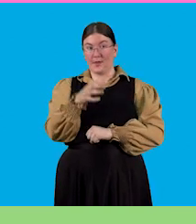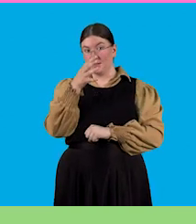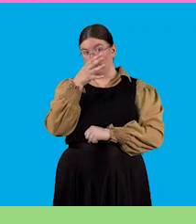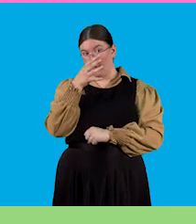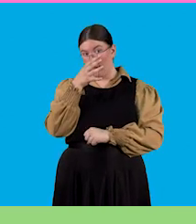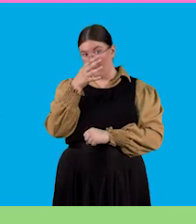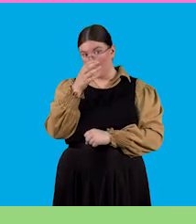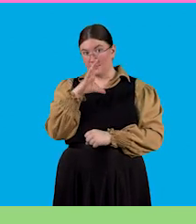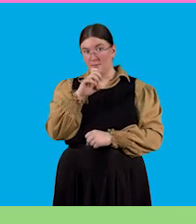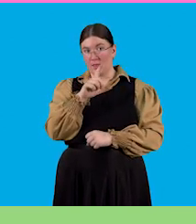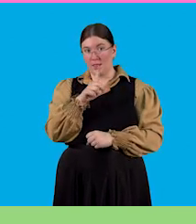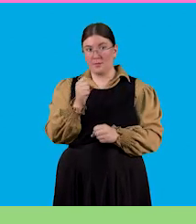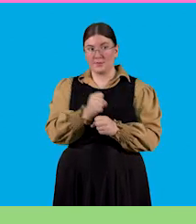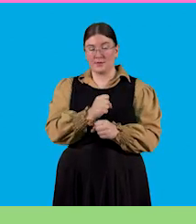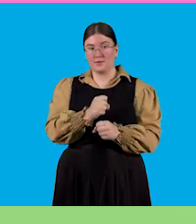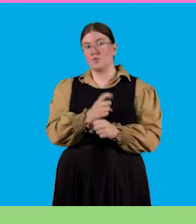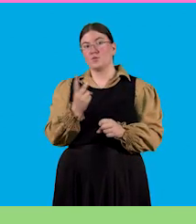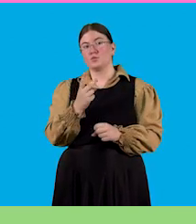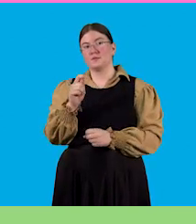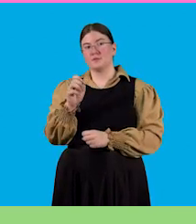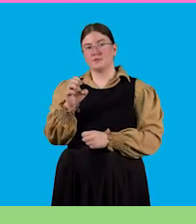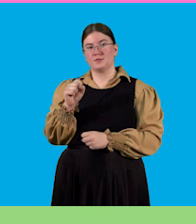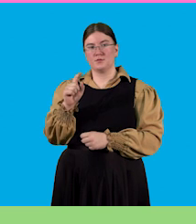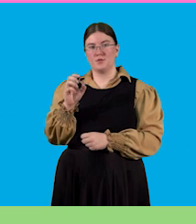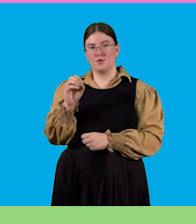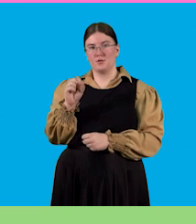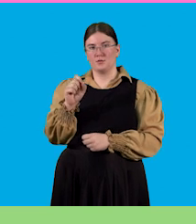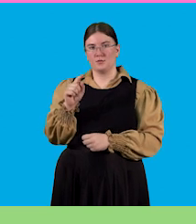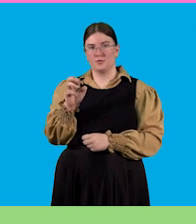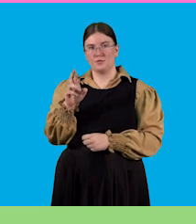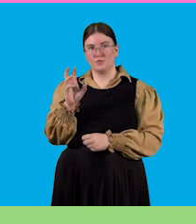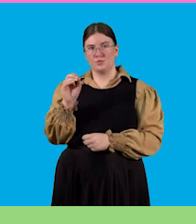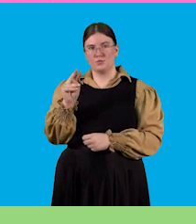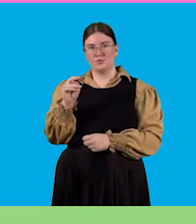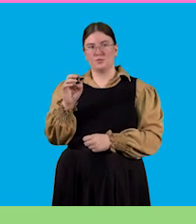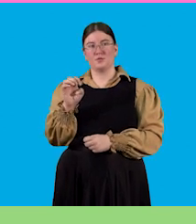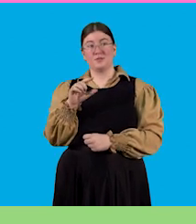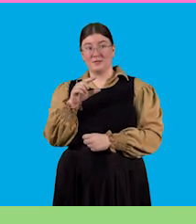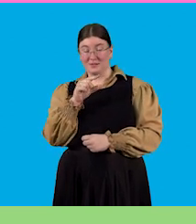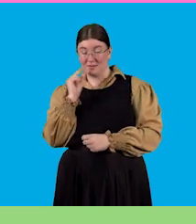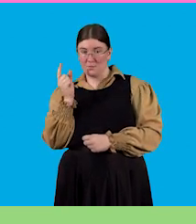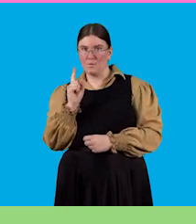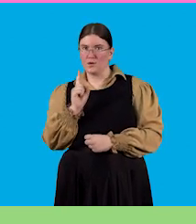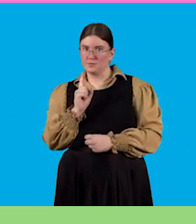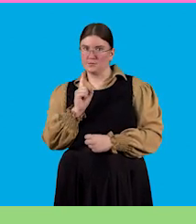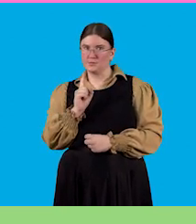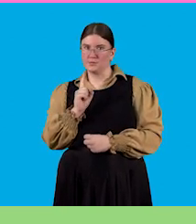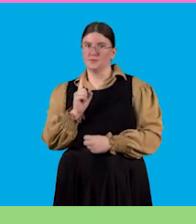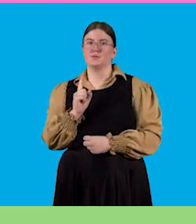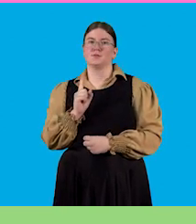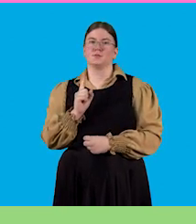sperm cells and testosterone is called the, we know that relates to